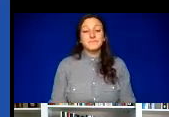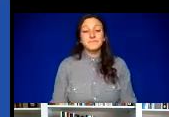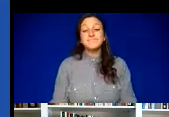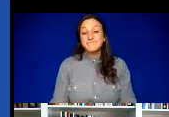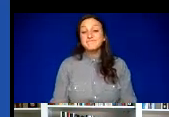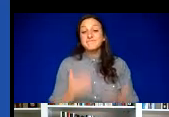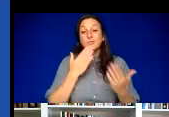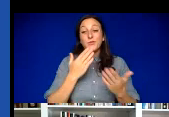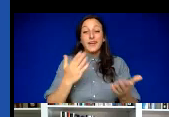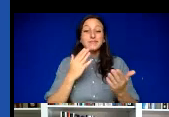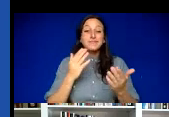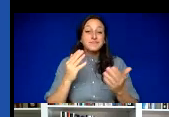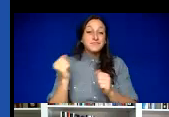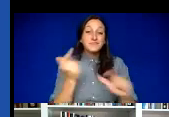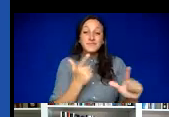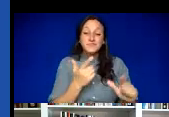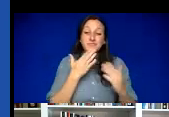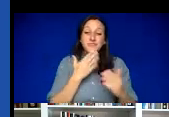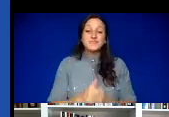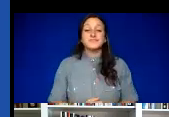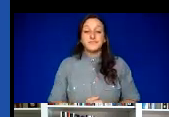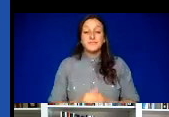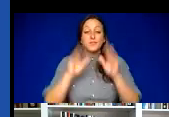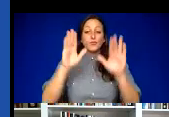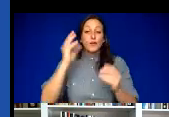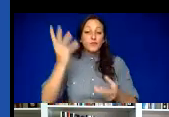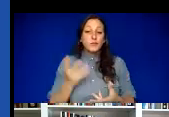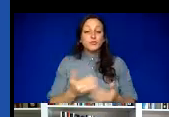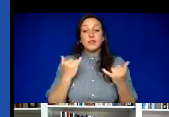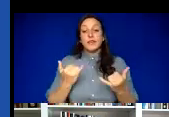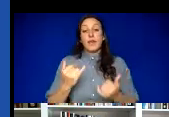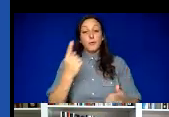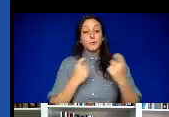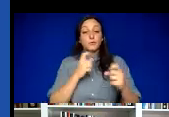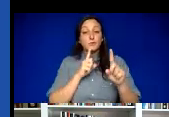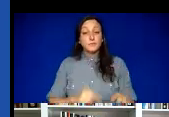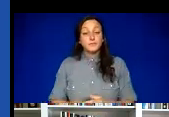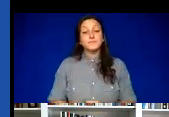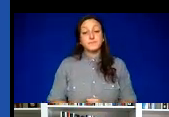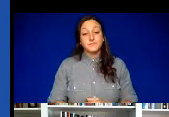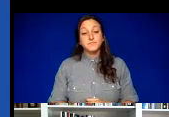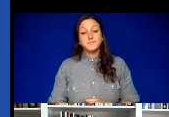Great, thank you all so much for the wonderful information. Now we're going to move to our Q&A portion of this